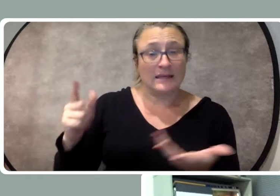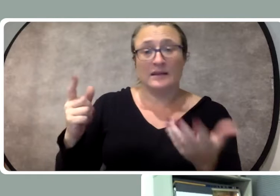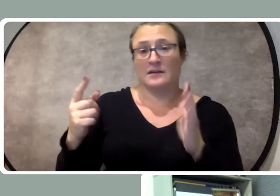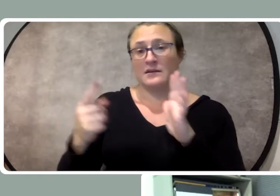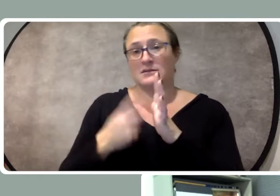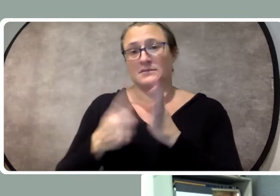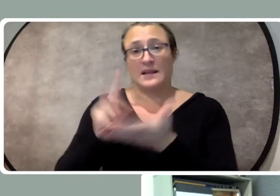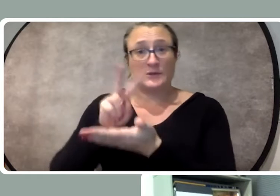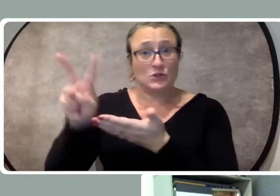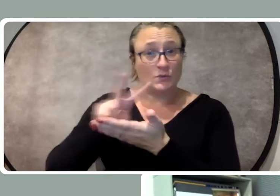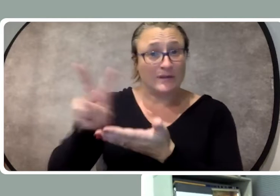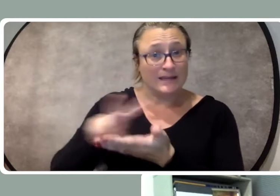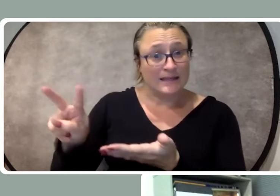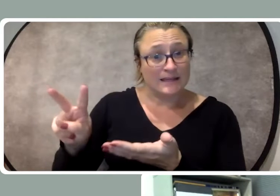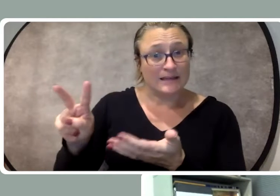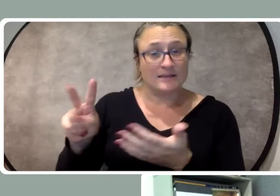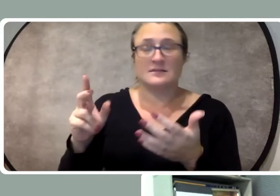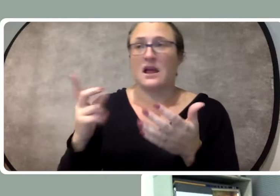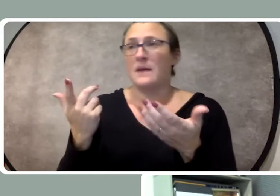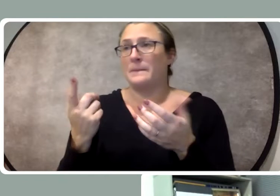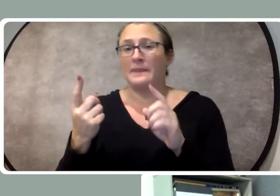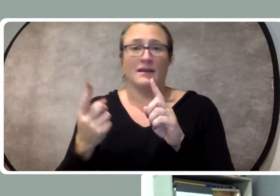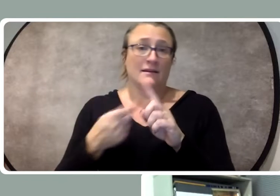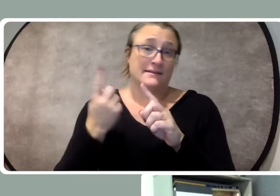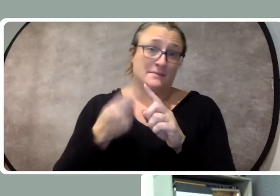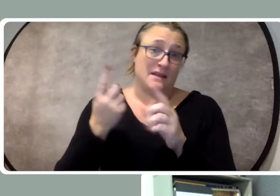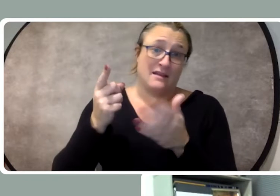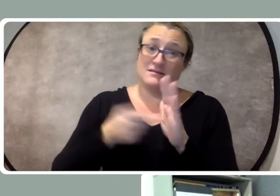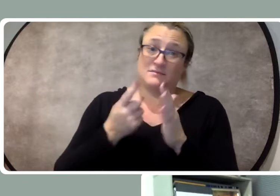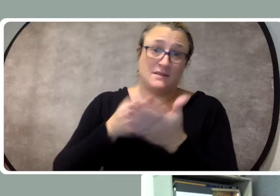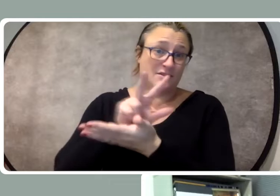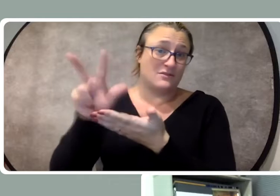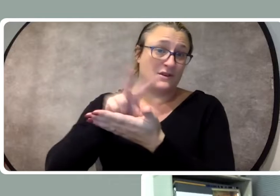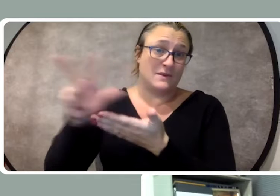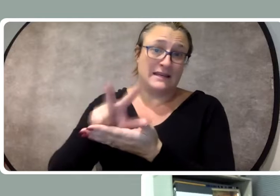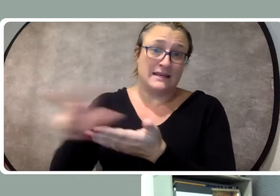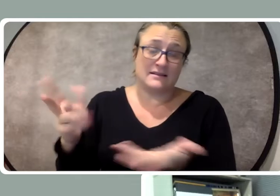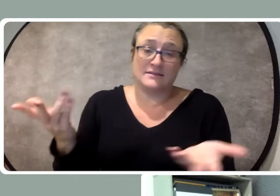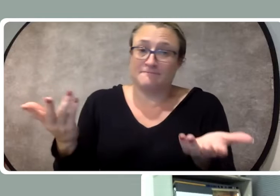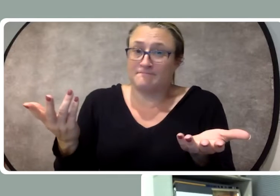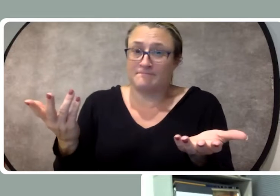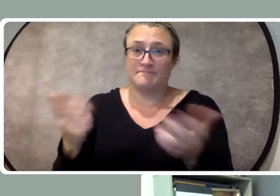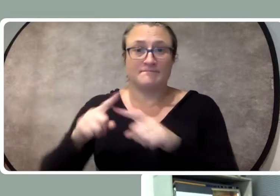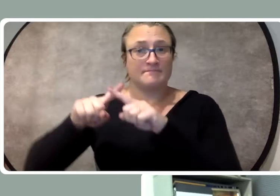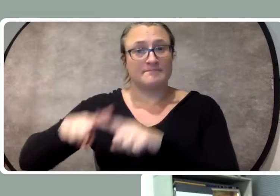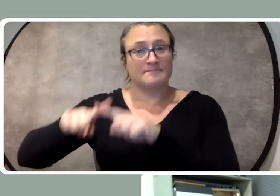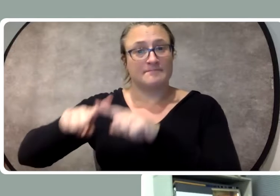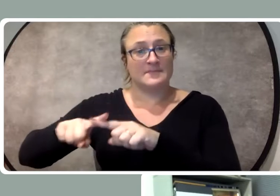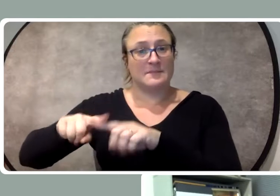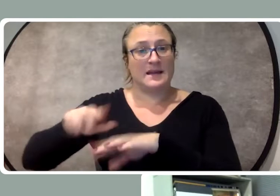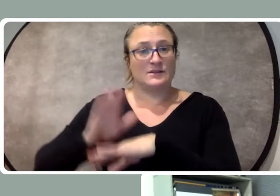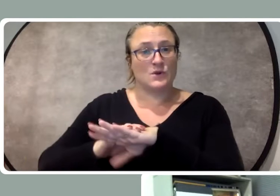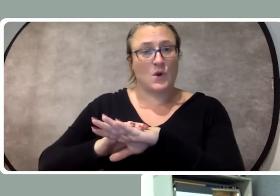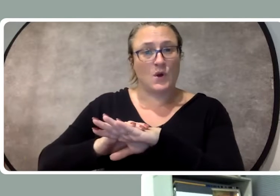week, called dose dense. Sometimes we give it every 3 weeks. It just depends on the regimen that